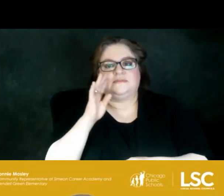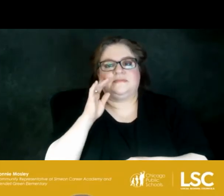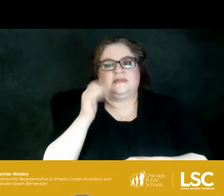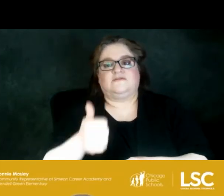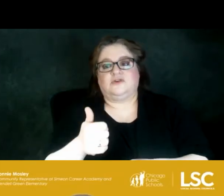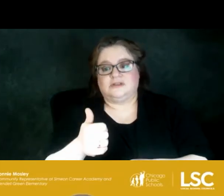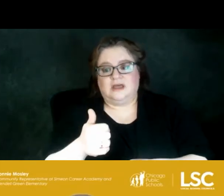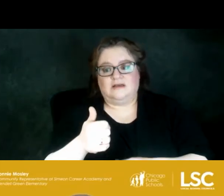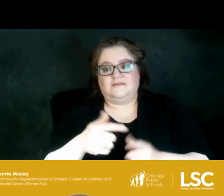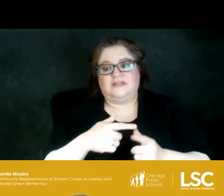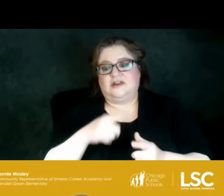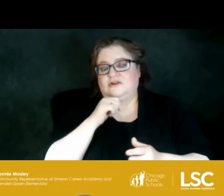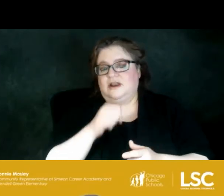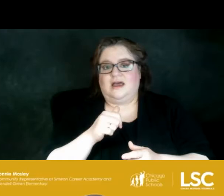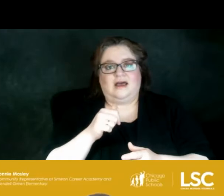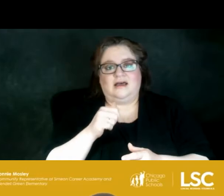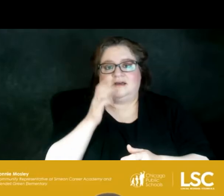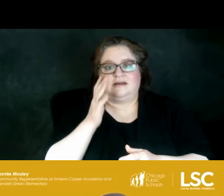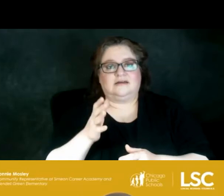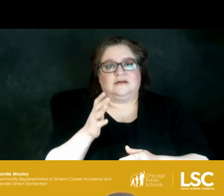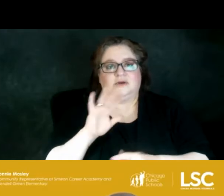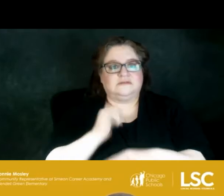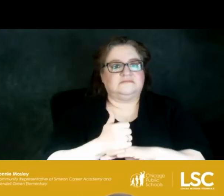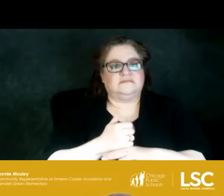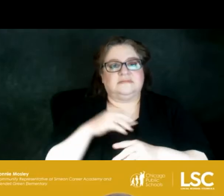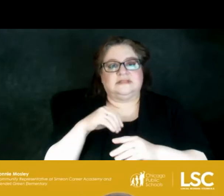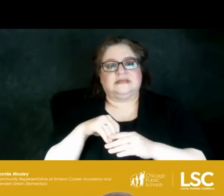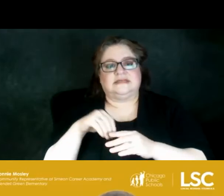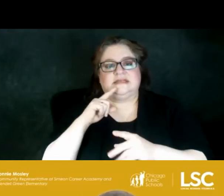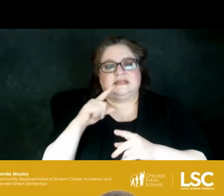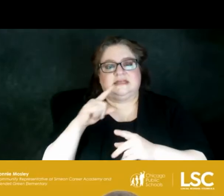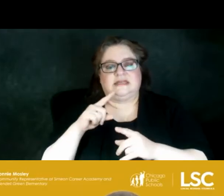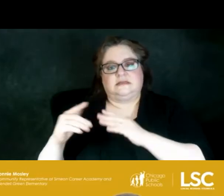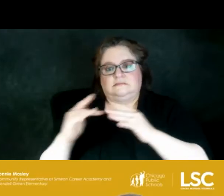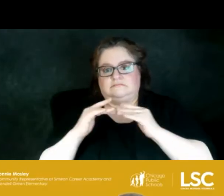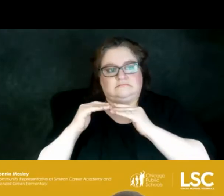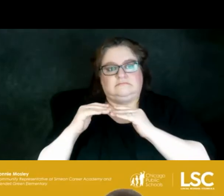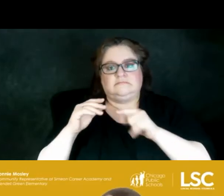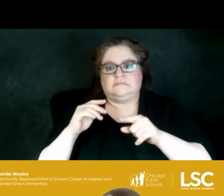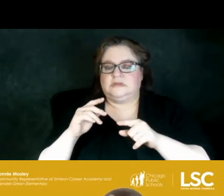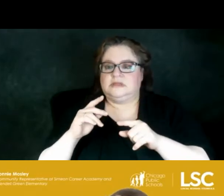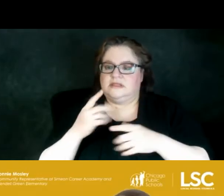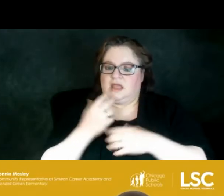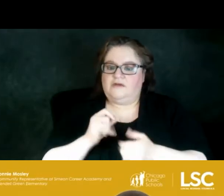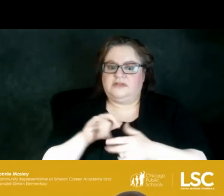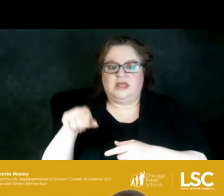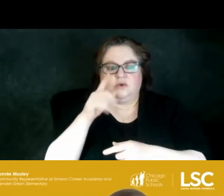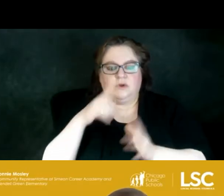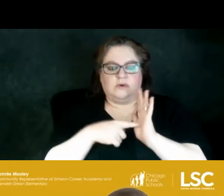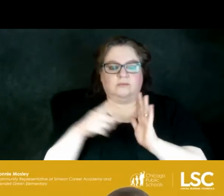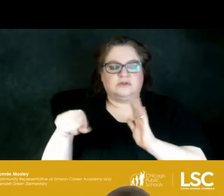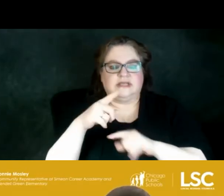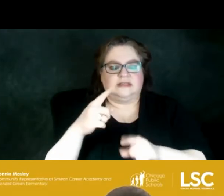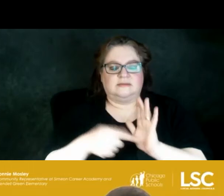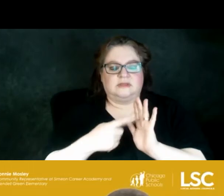yourself, then you're not going to instill in your constituency the confidence that you're going to represent them,